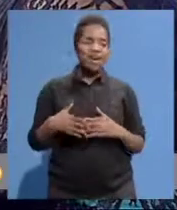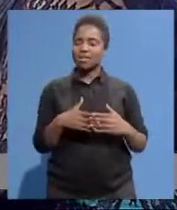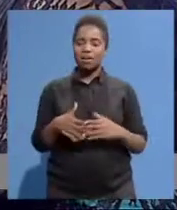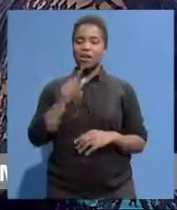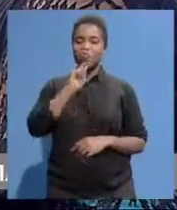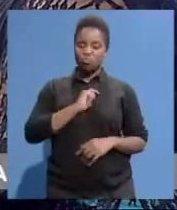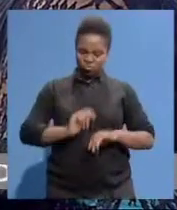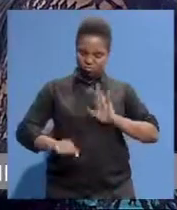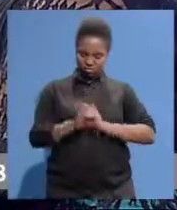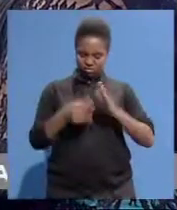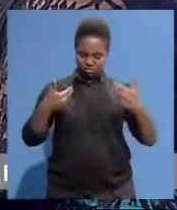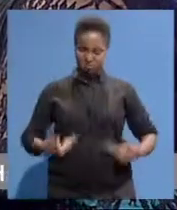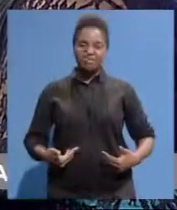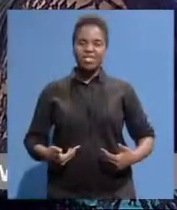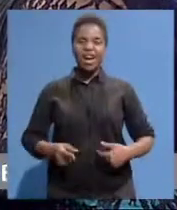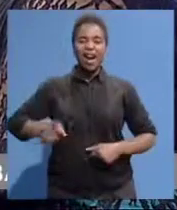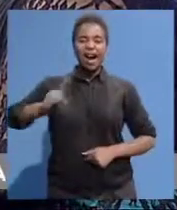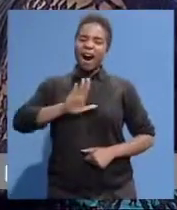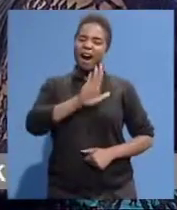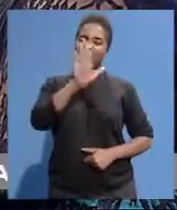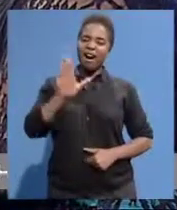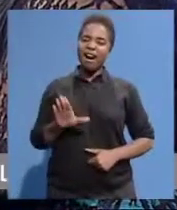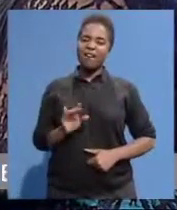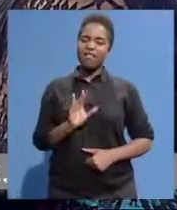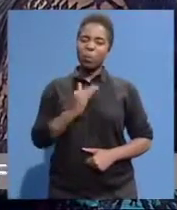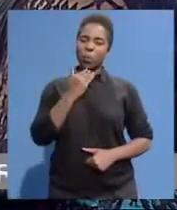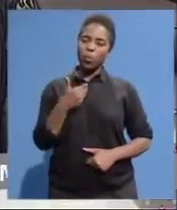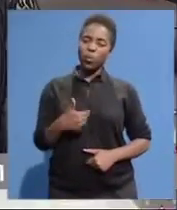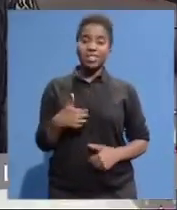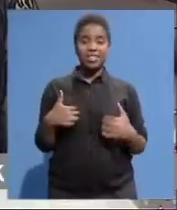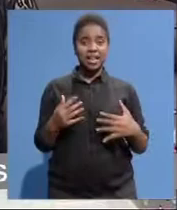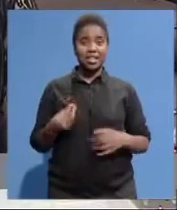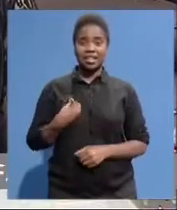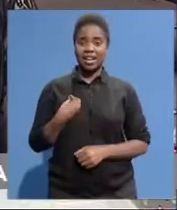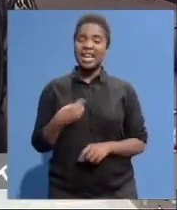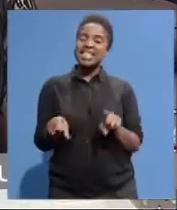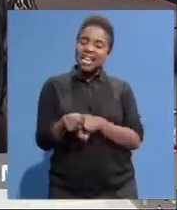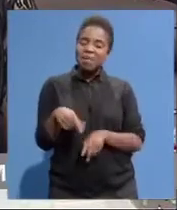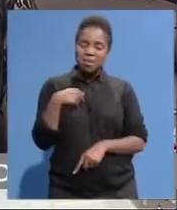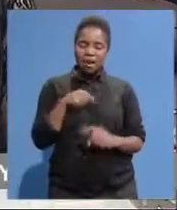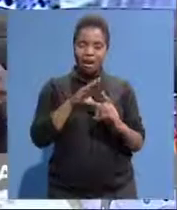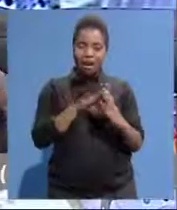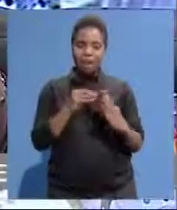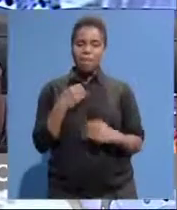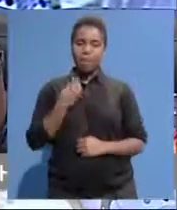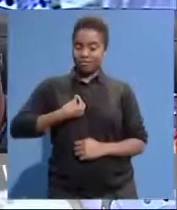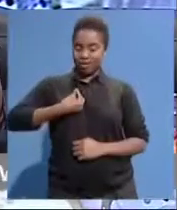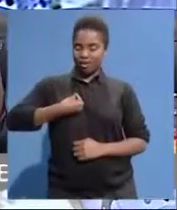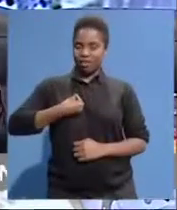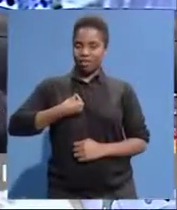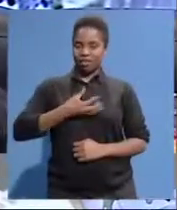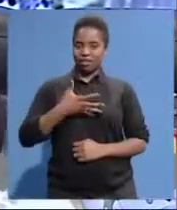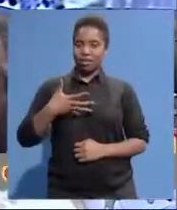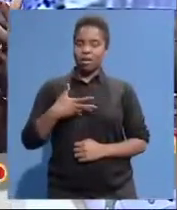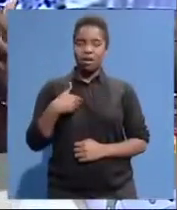And she celebrated her Africanness, you know, and she was very young, you know, when she started singing. So for me as a young woman, as a young person, you know, when now I'm